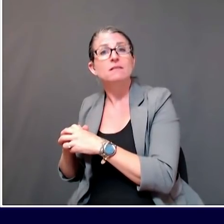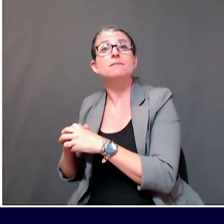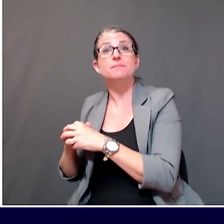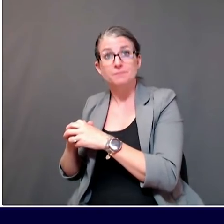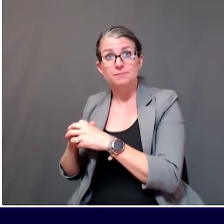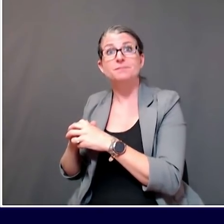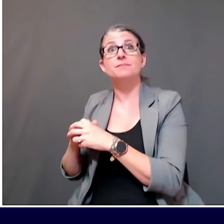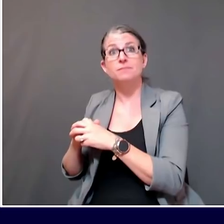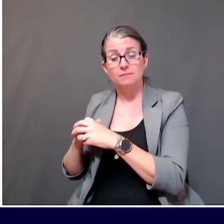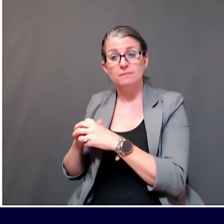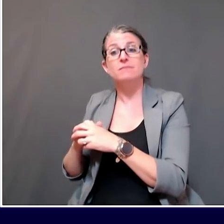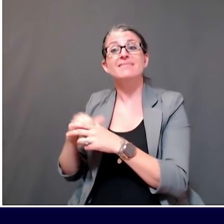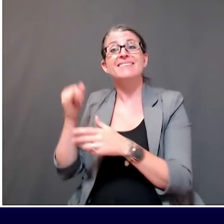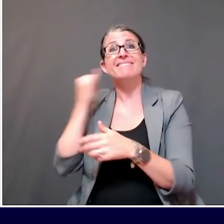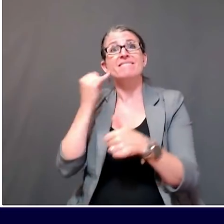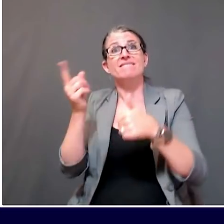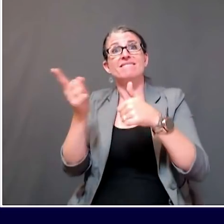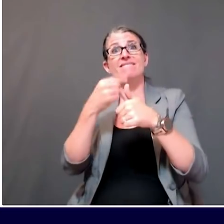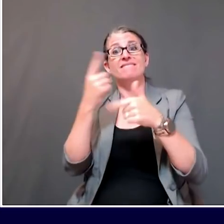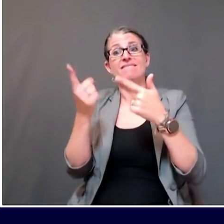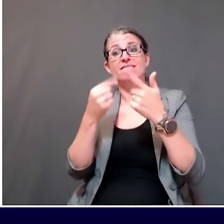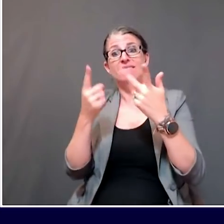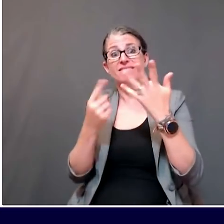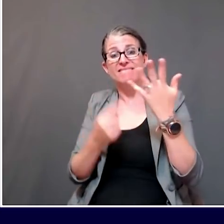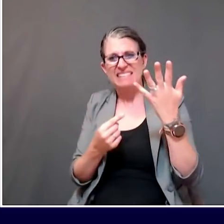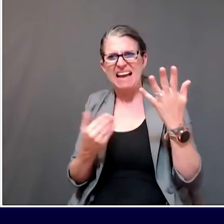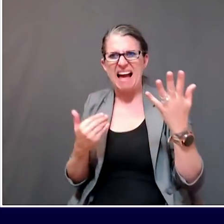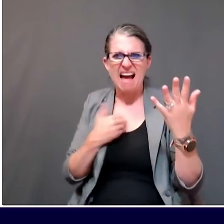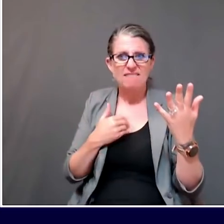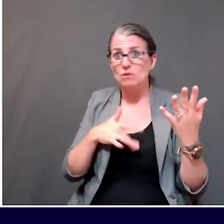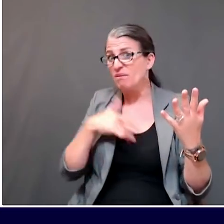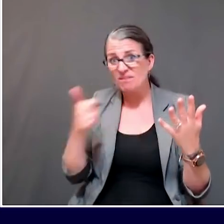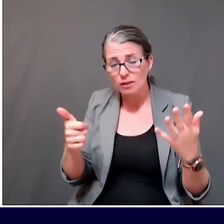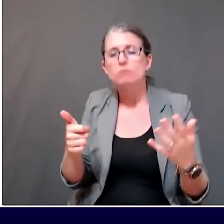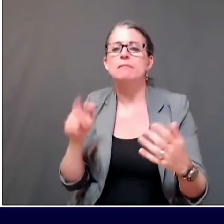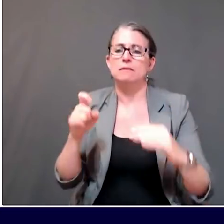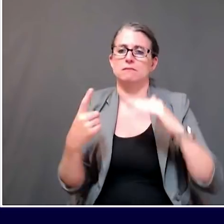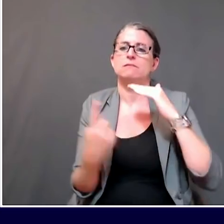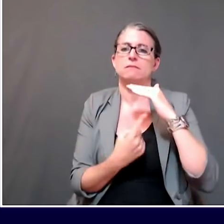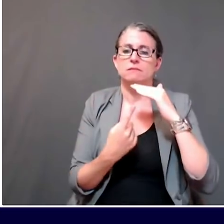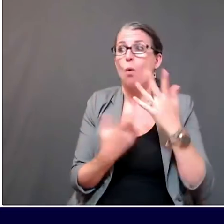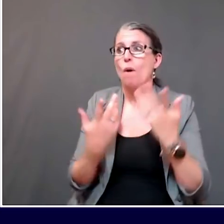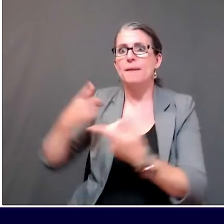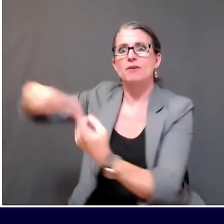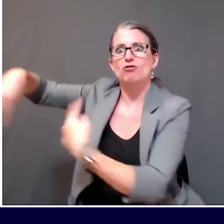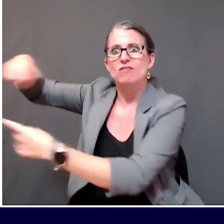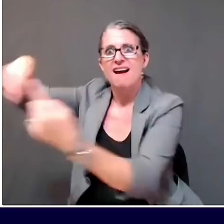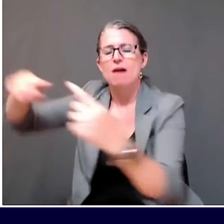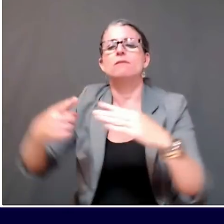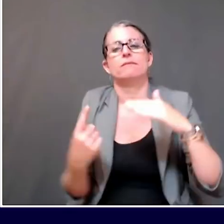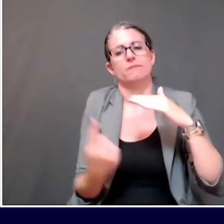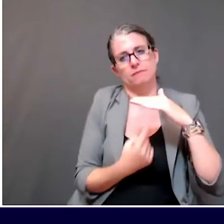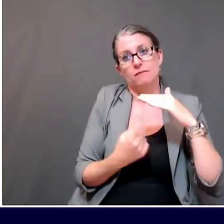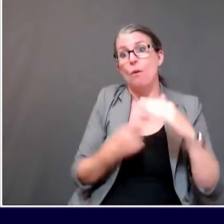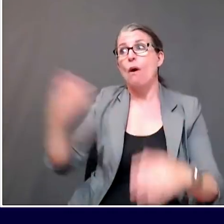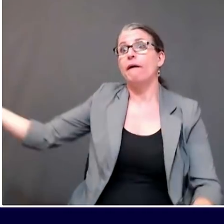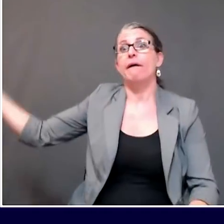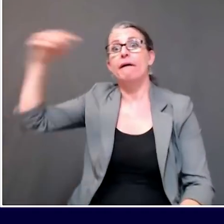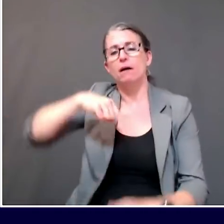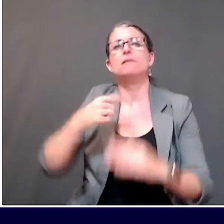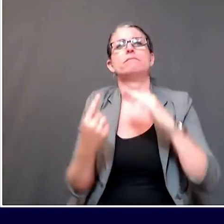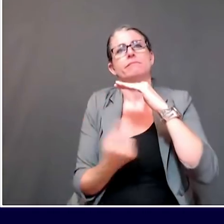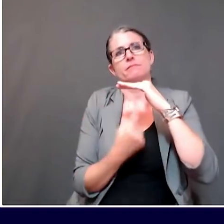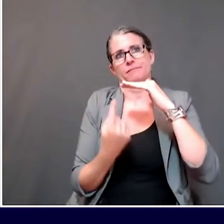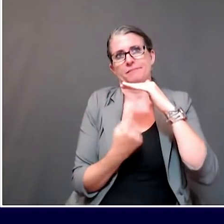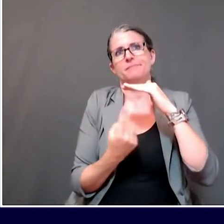for isolation, that state health departments utilize this symptom-based approach. As folks may